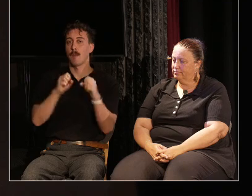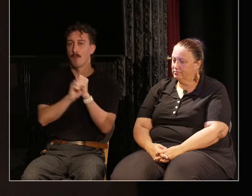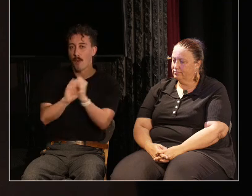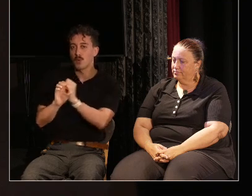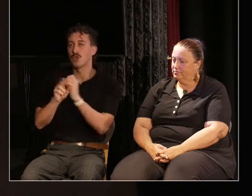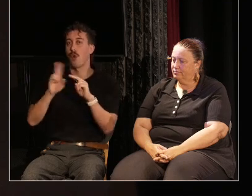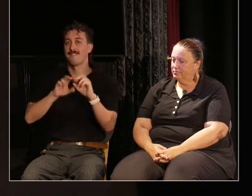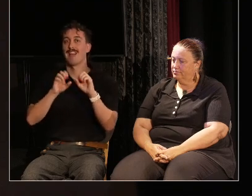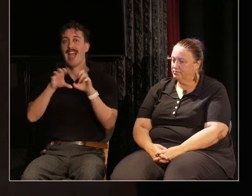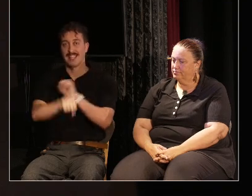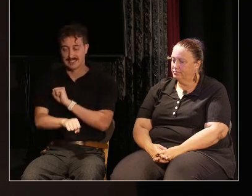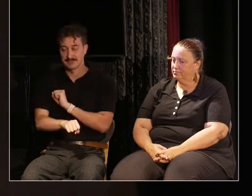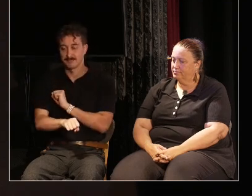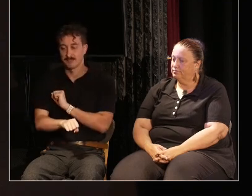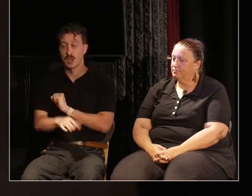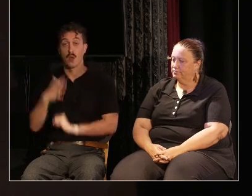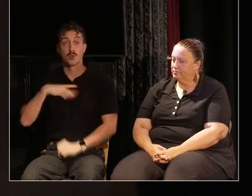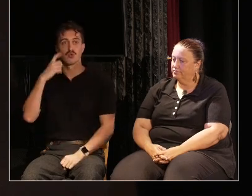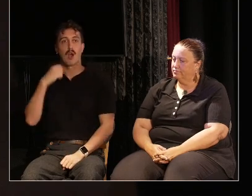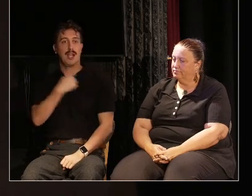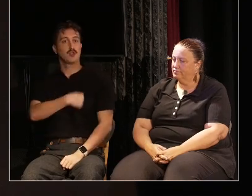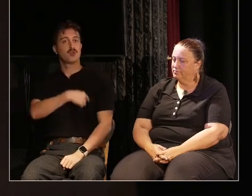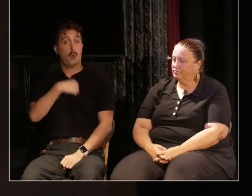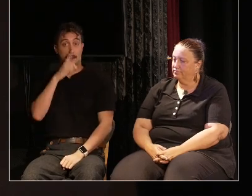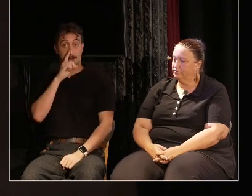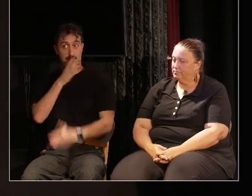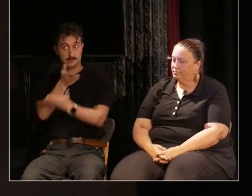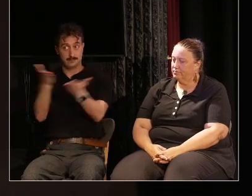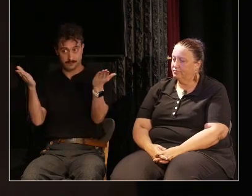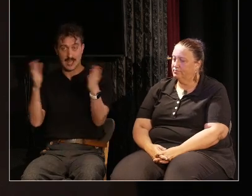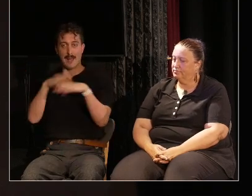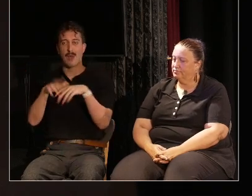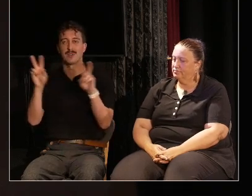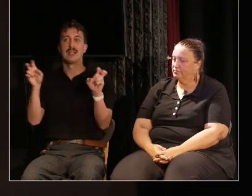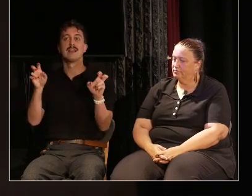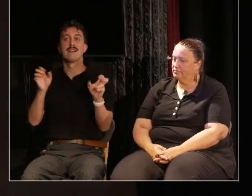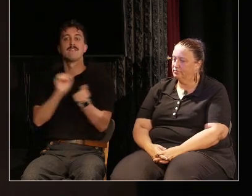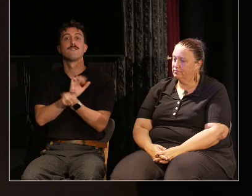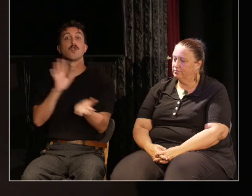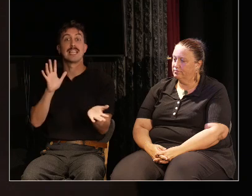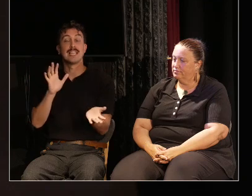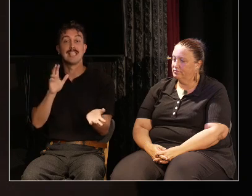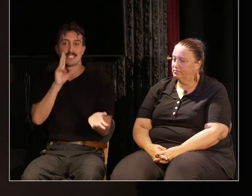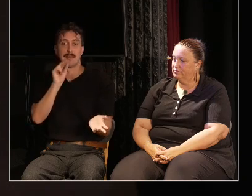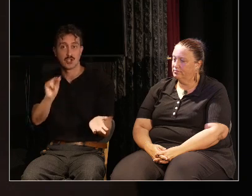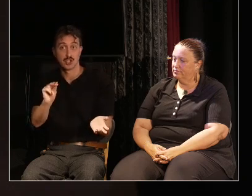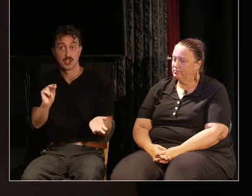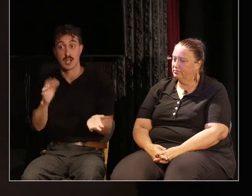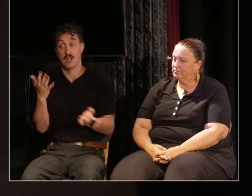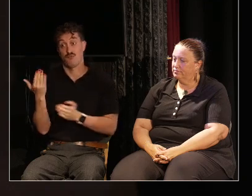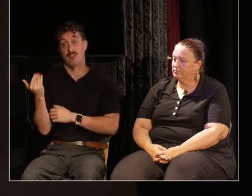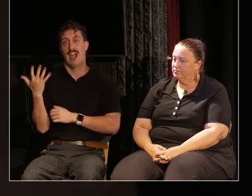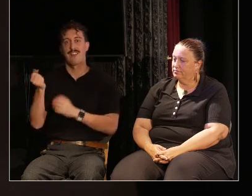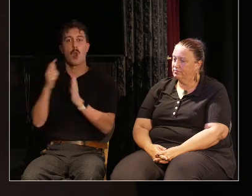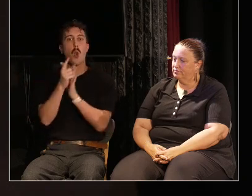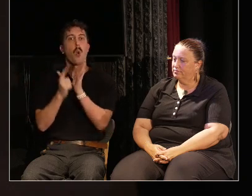to give people reassurance in relation to free speech, we've had those sorts of laws in WA for about 20 years. They have a lot of free